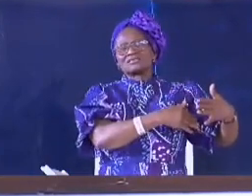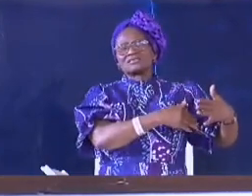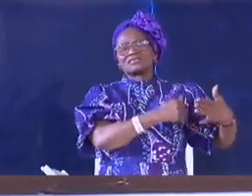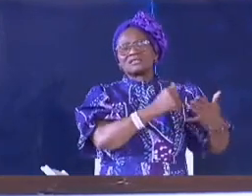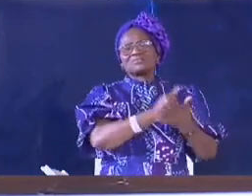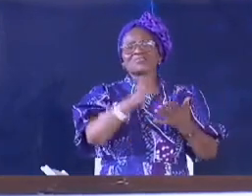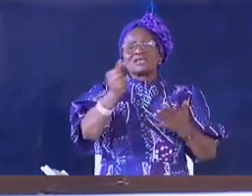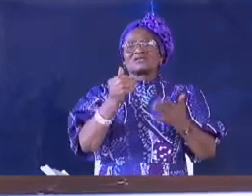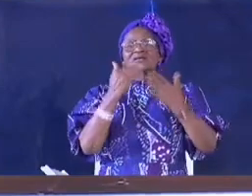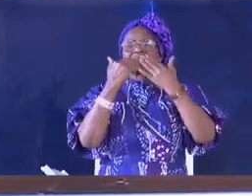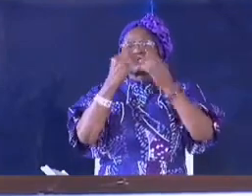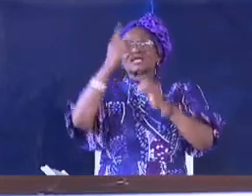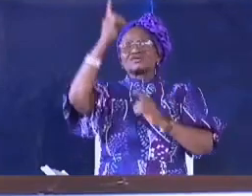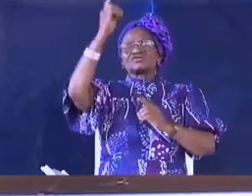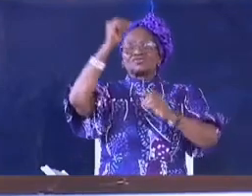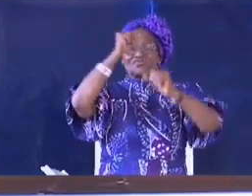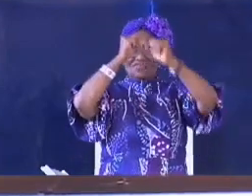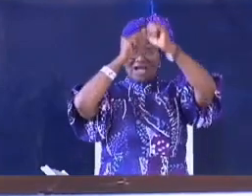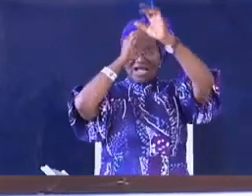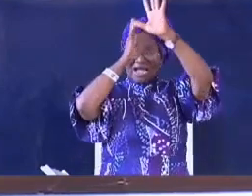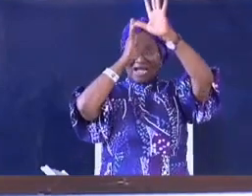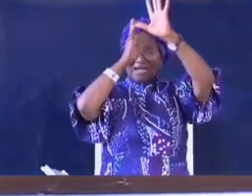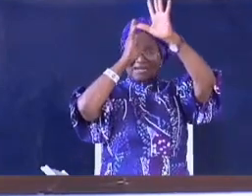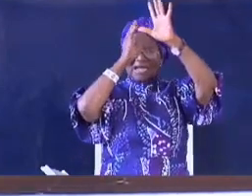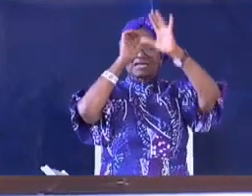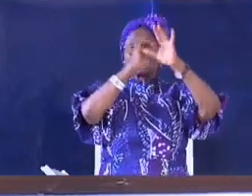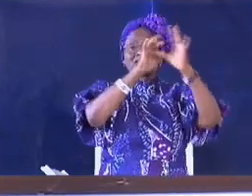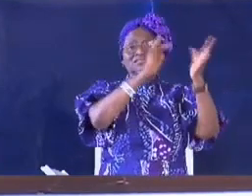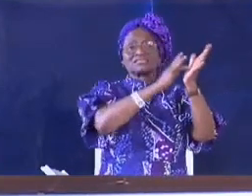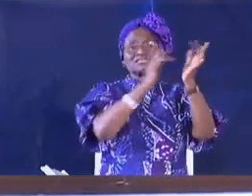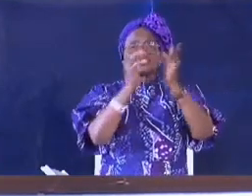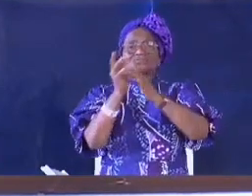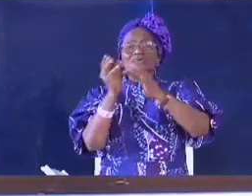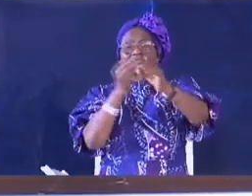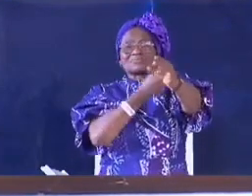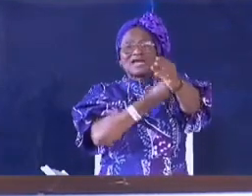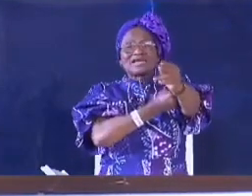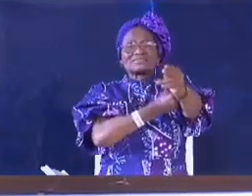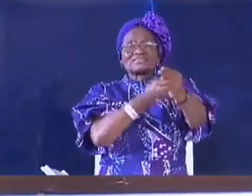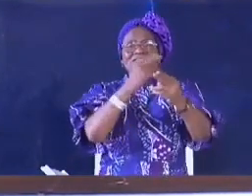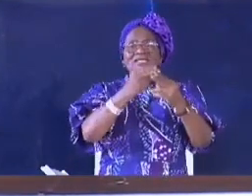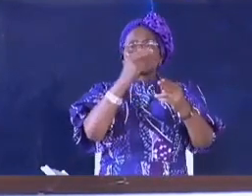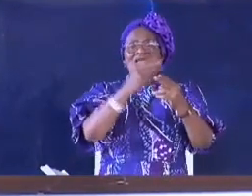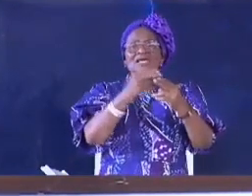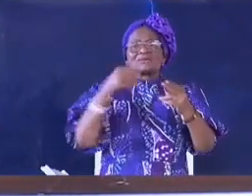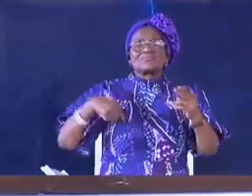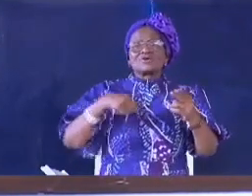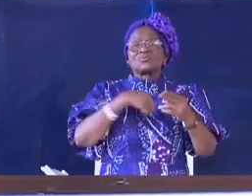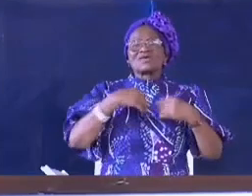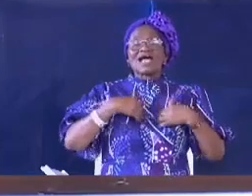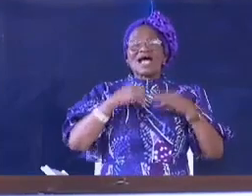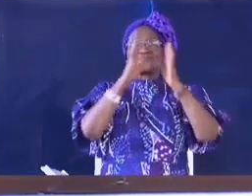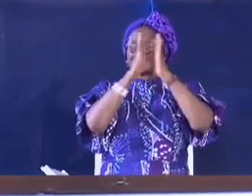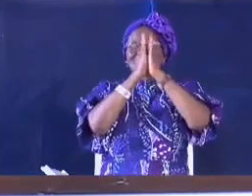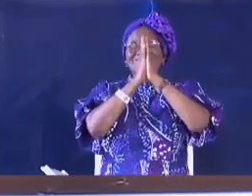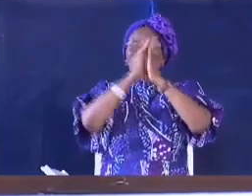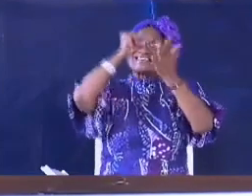Thank you, Father. In Jesus' mighty name, we have prayed.